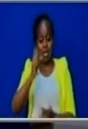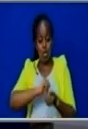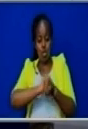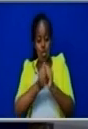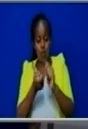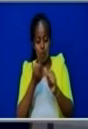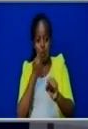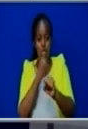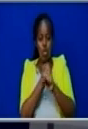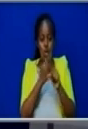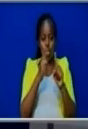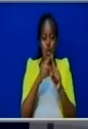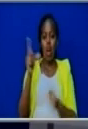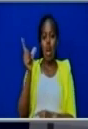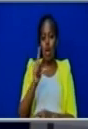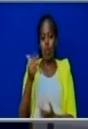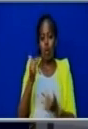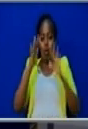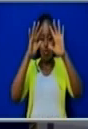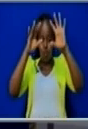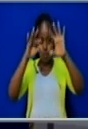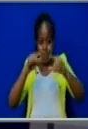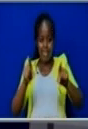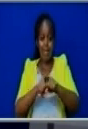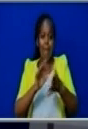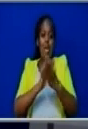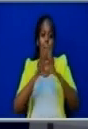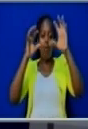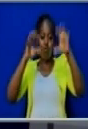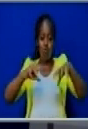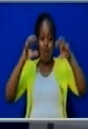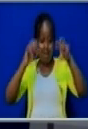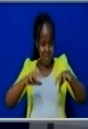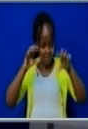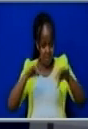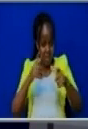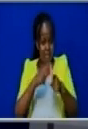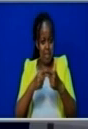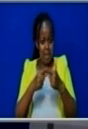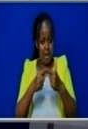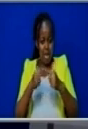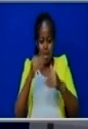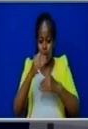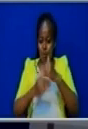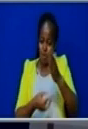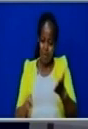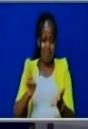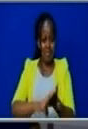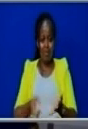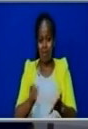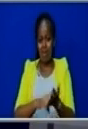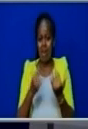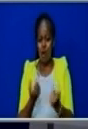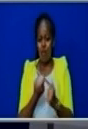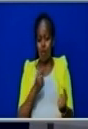to liquid. and falls as what? As rain. Oh, And then the process repeats again. itself. So from